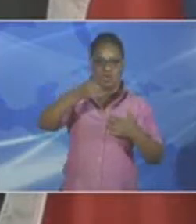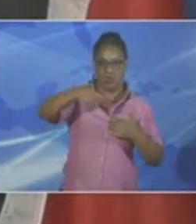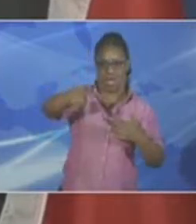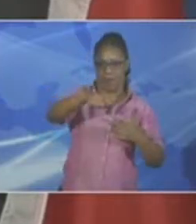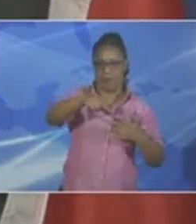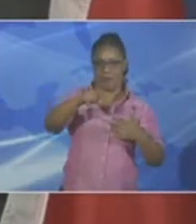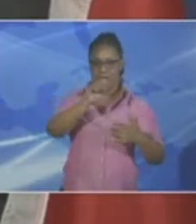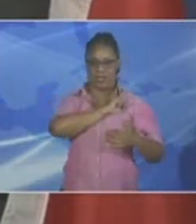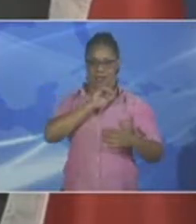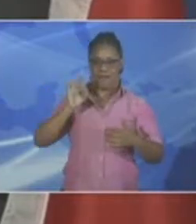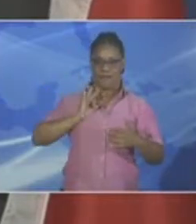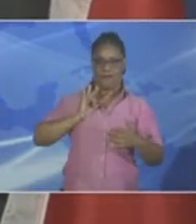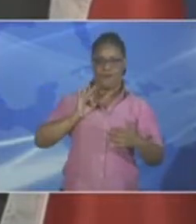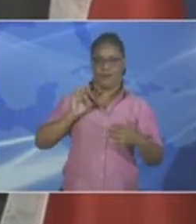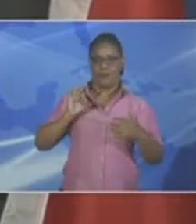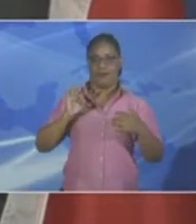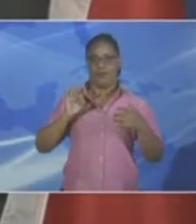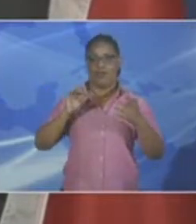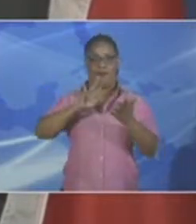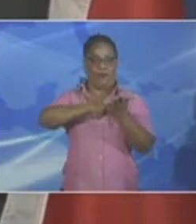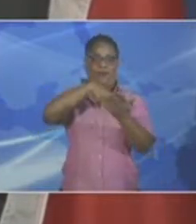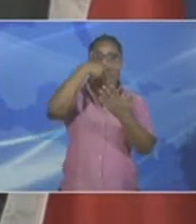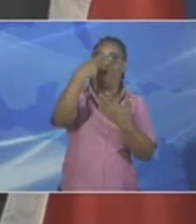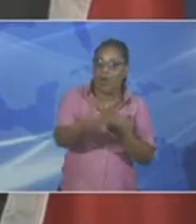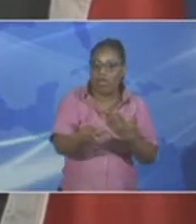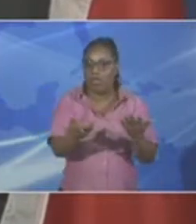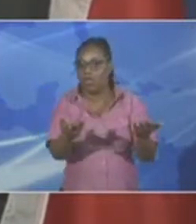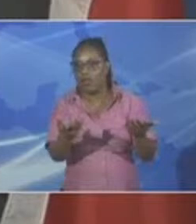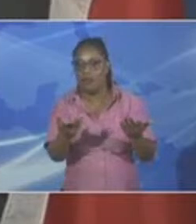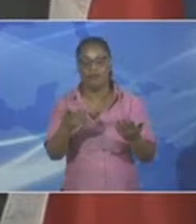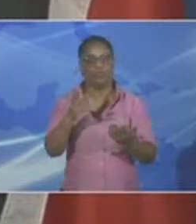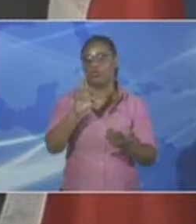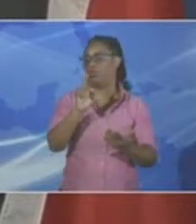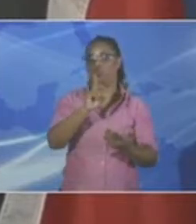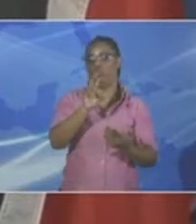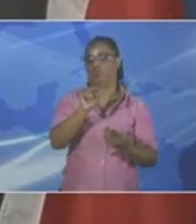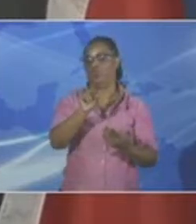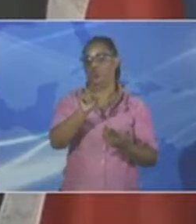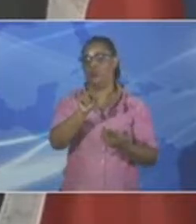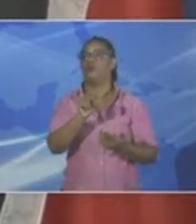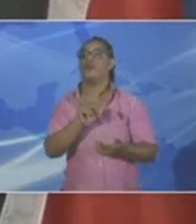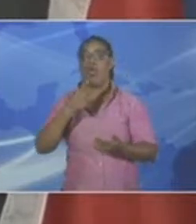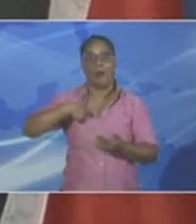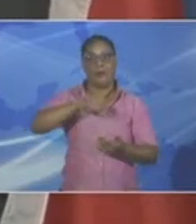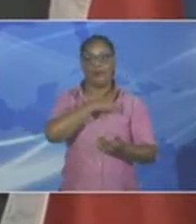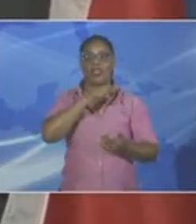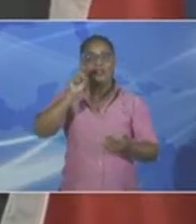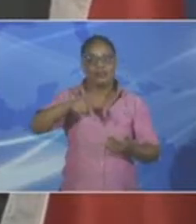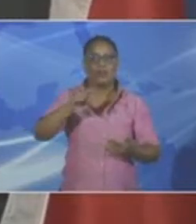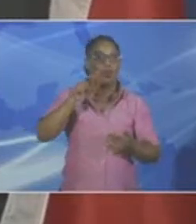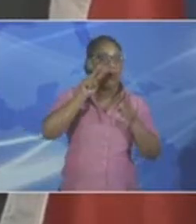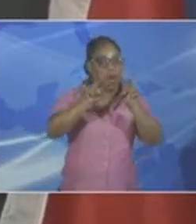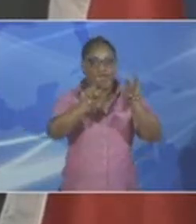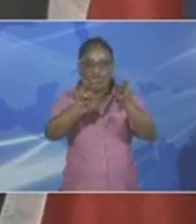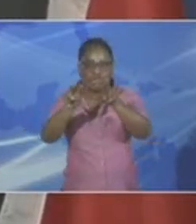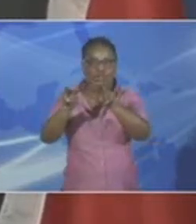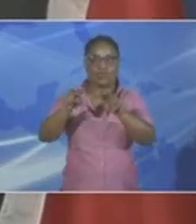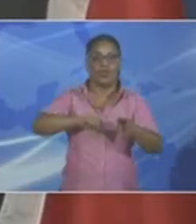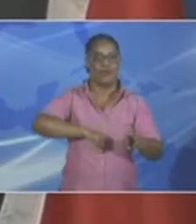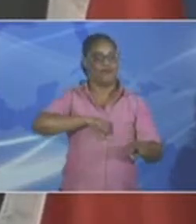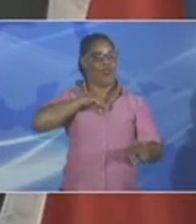committed themselves to the Hippocratic Oath. And we as a people should be proud. I could tell you, last